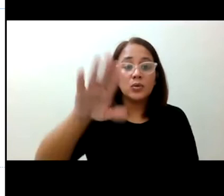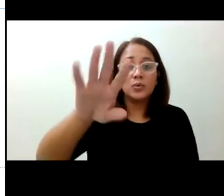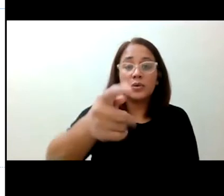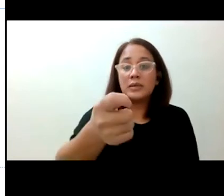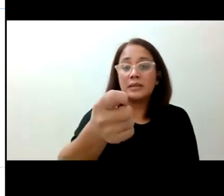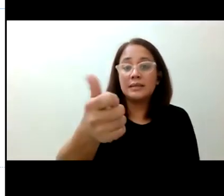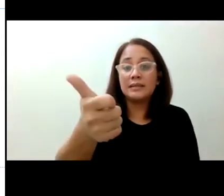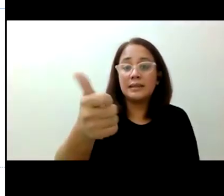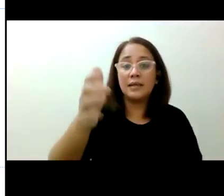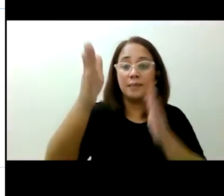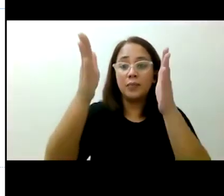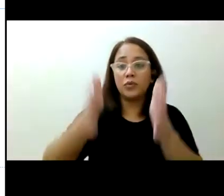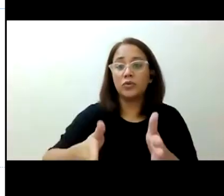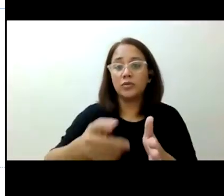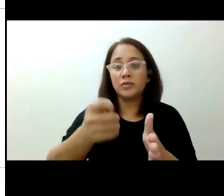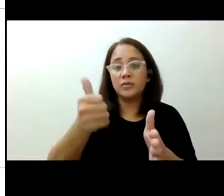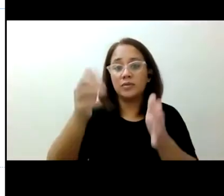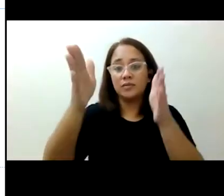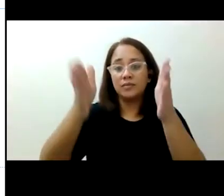one.